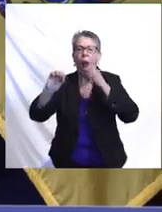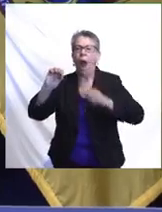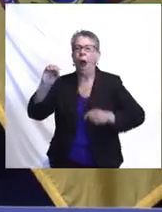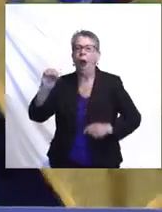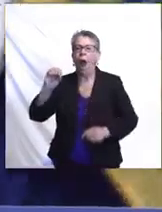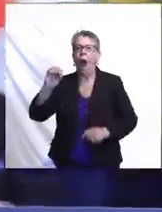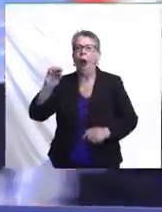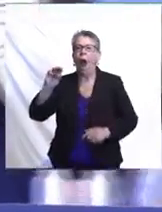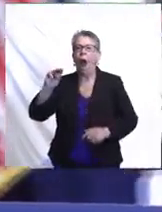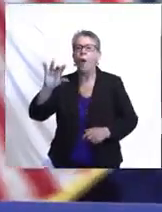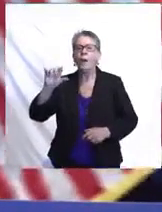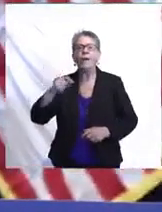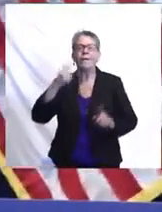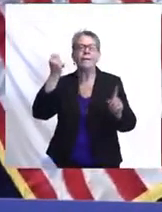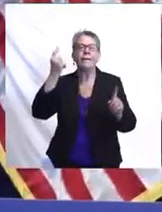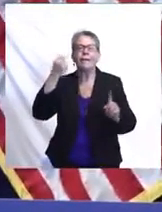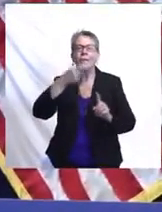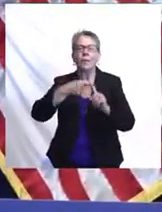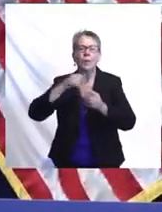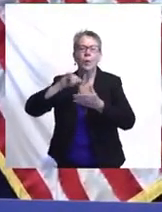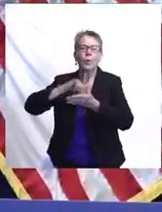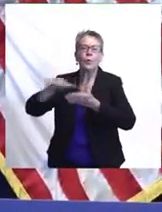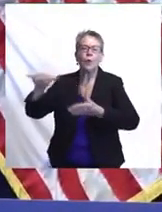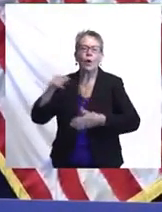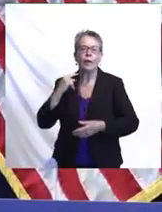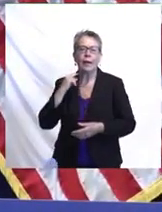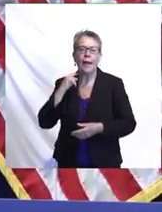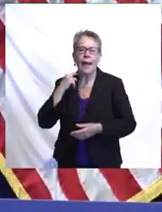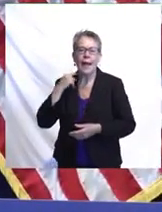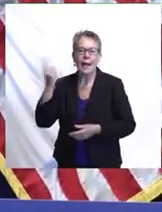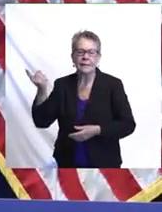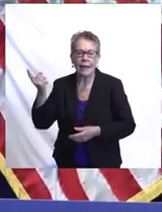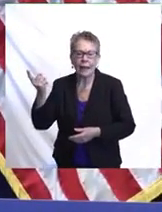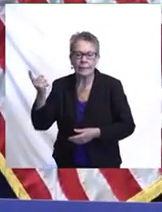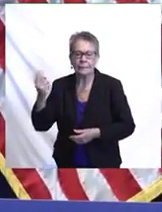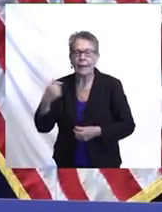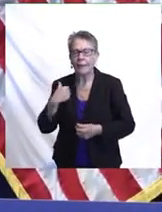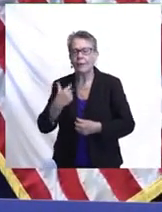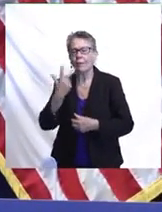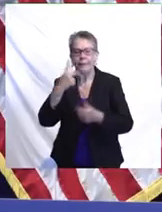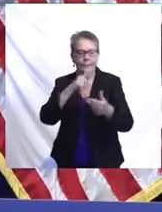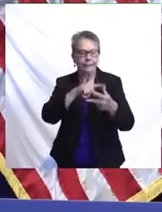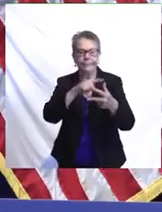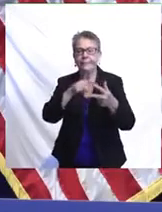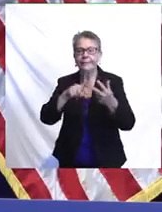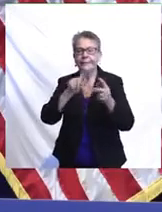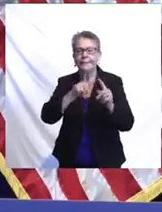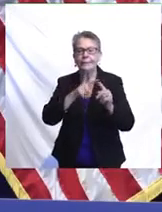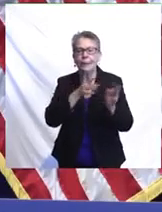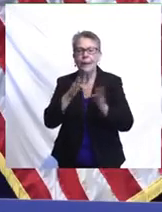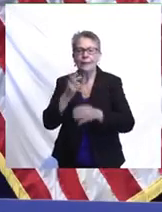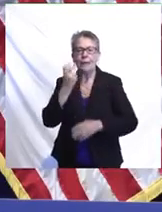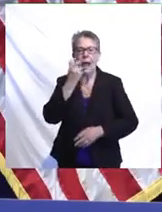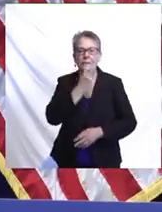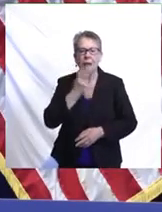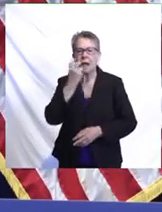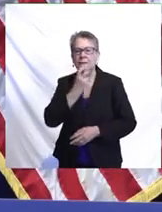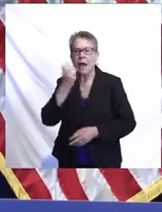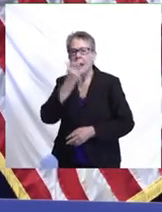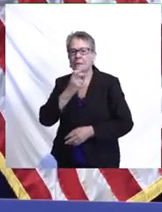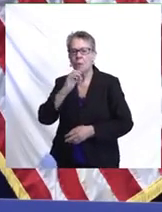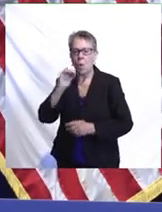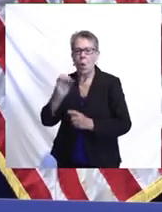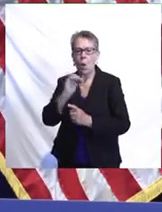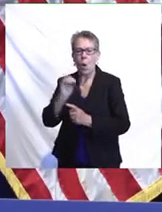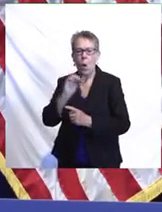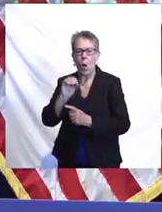ways to pronounce it. And They're all it's very correct? interesting. One is the American way, which is Omicron. One is